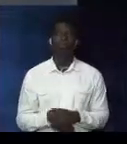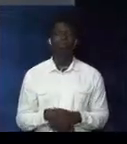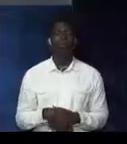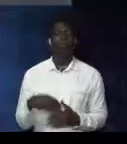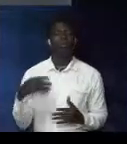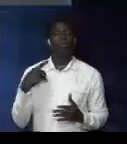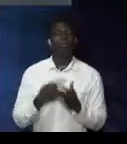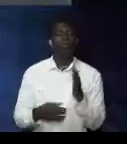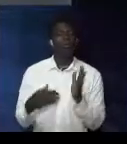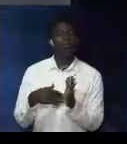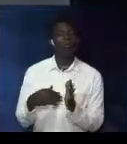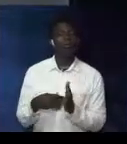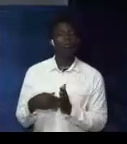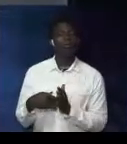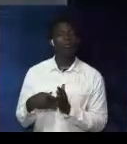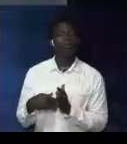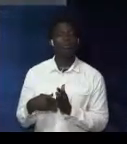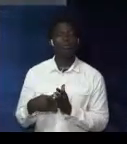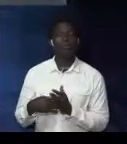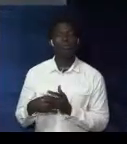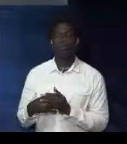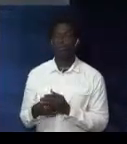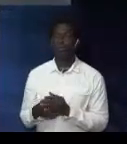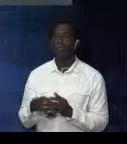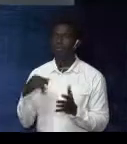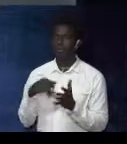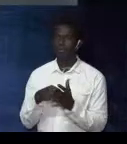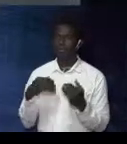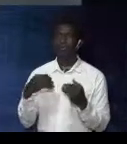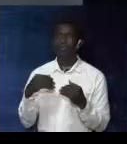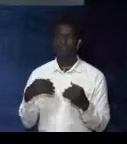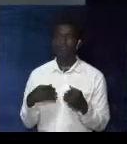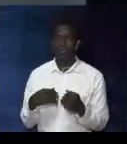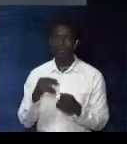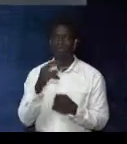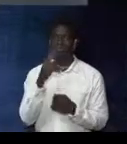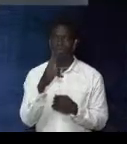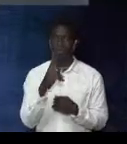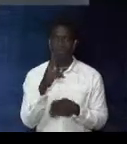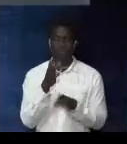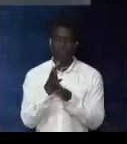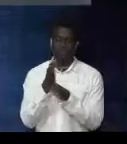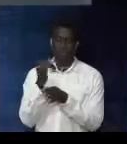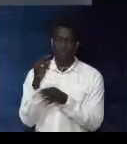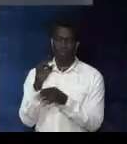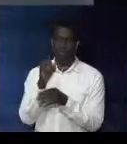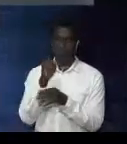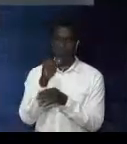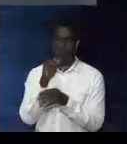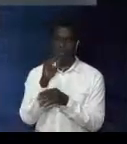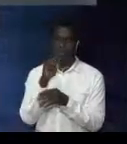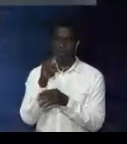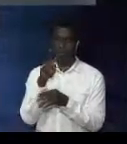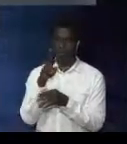What else do we have for rhombus? It has two lines of symmetry. I'll just demonstrate